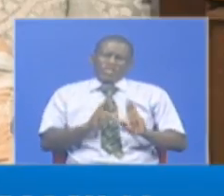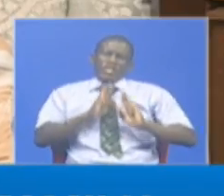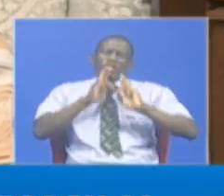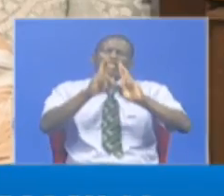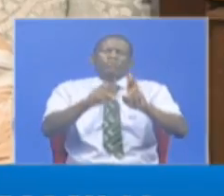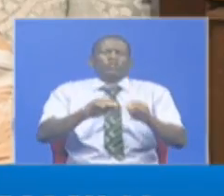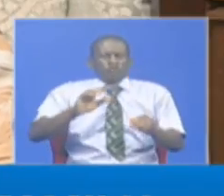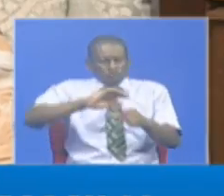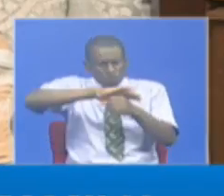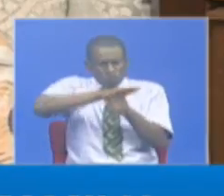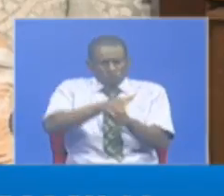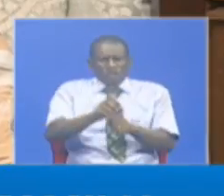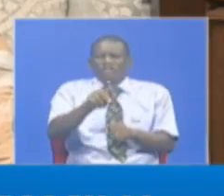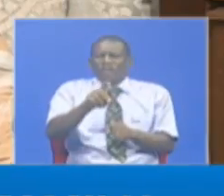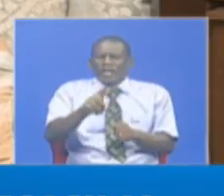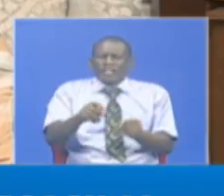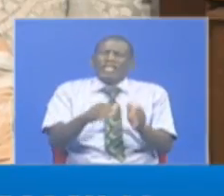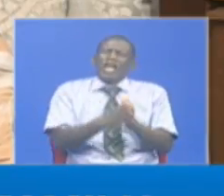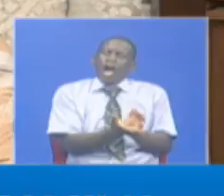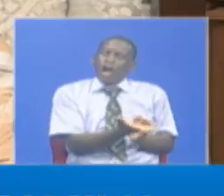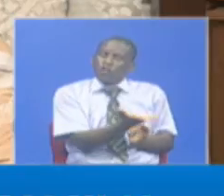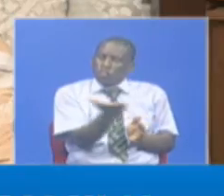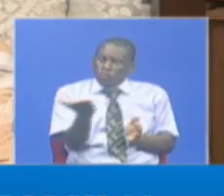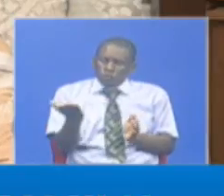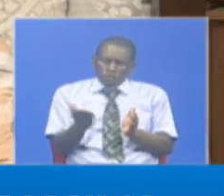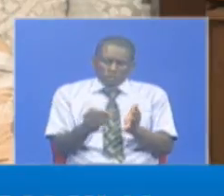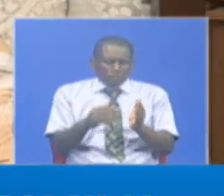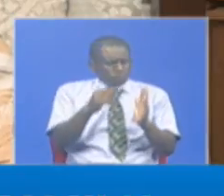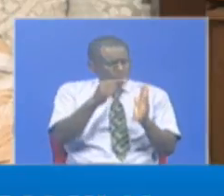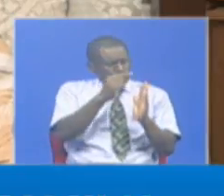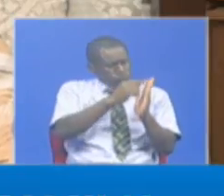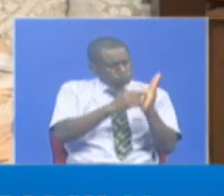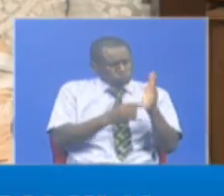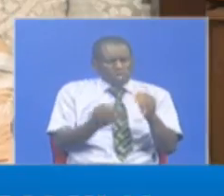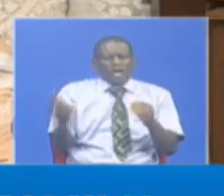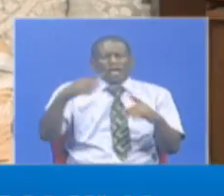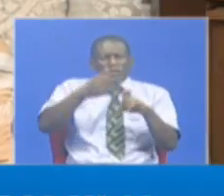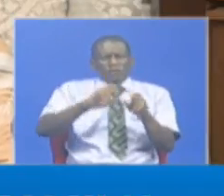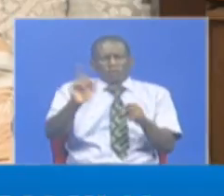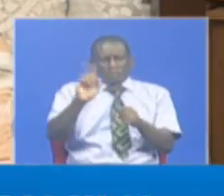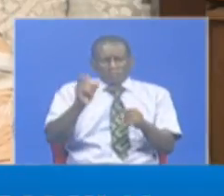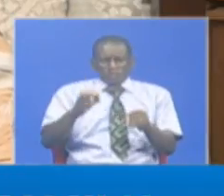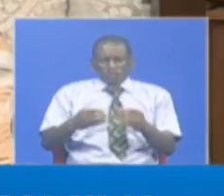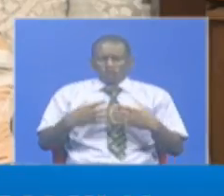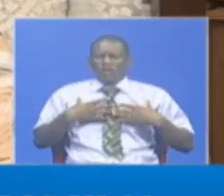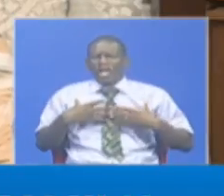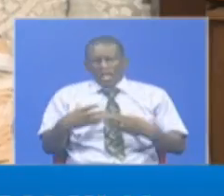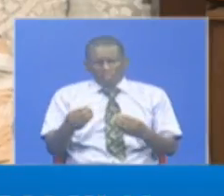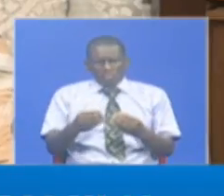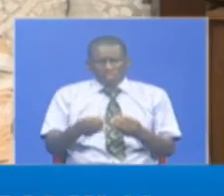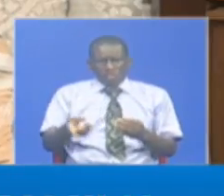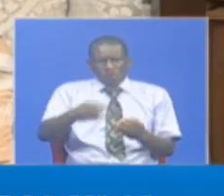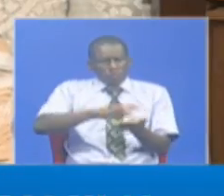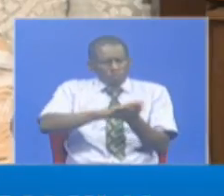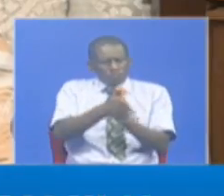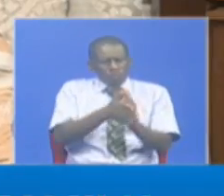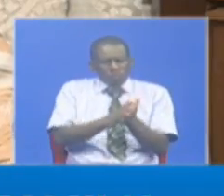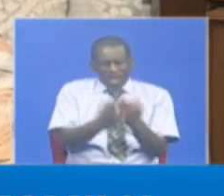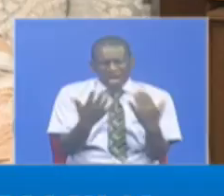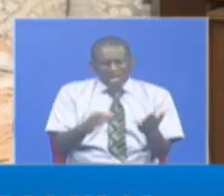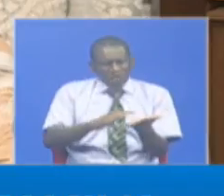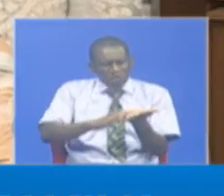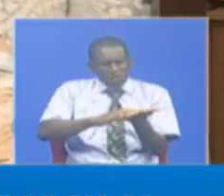coronavirus. And those measures that are coming from the Ministry of Health, we wash hands with the soap,